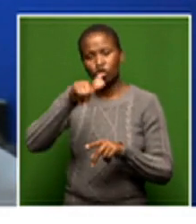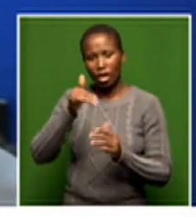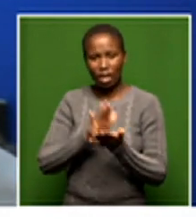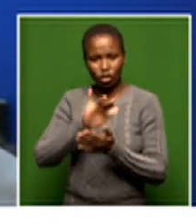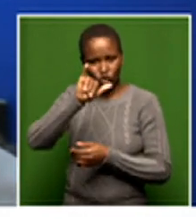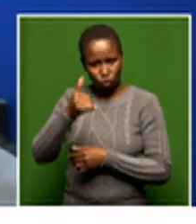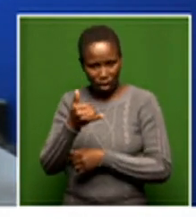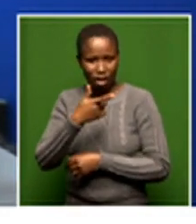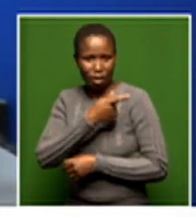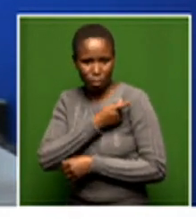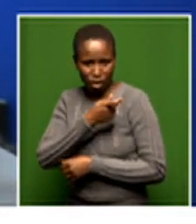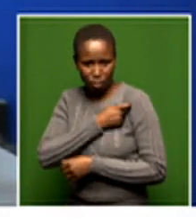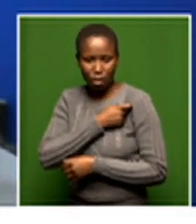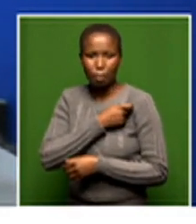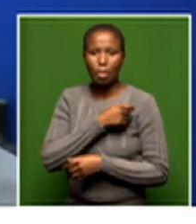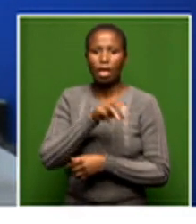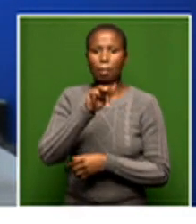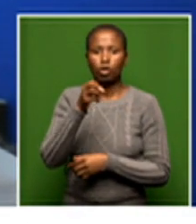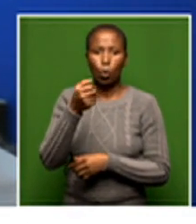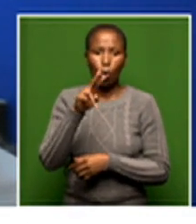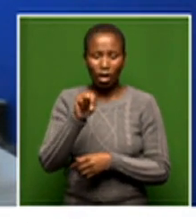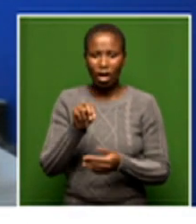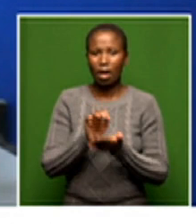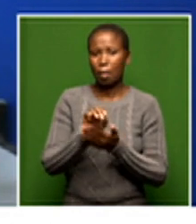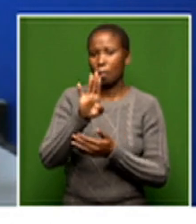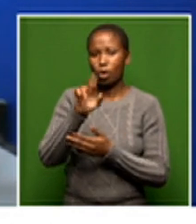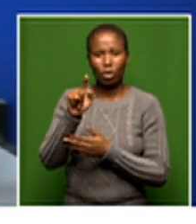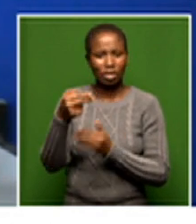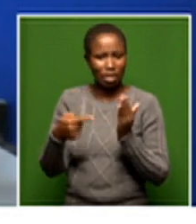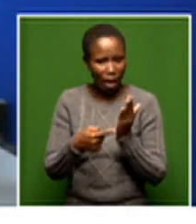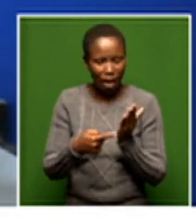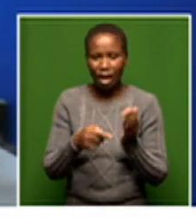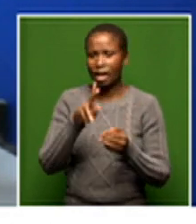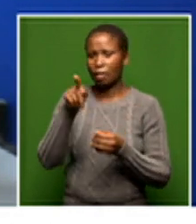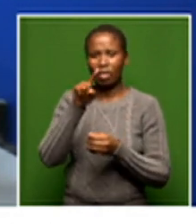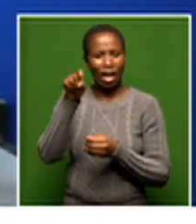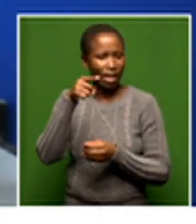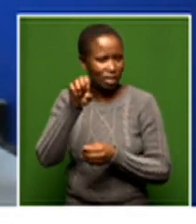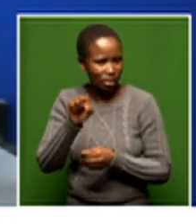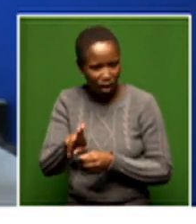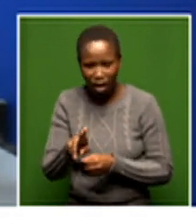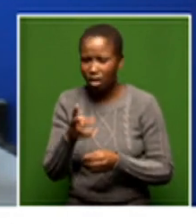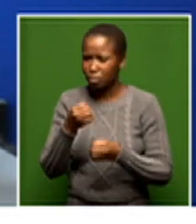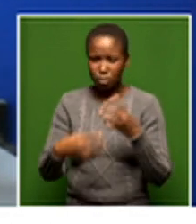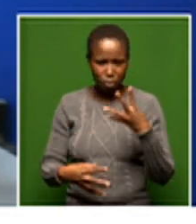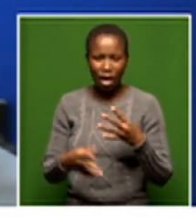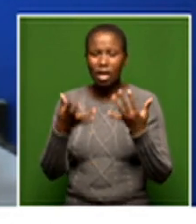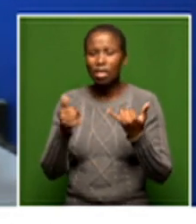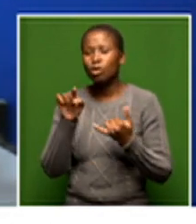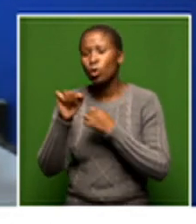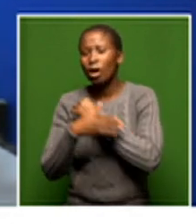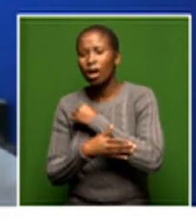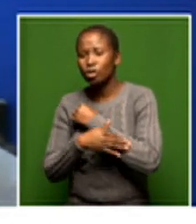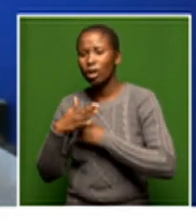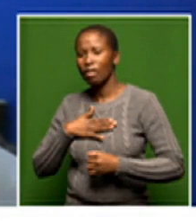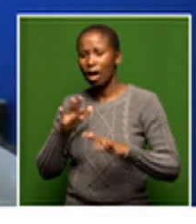vaccine, Moderna, the Pfizer, all of those? What do you think works best for Africa at this stage, as briefly as